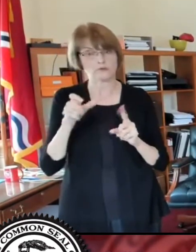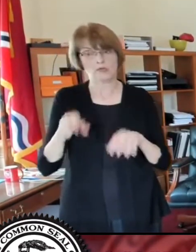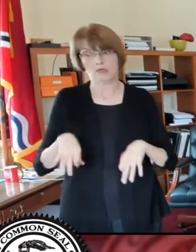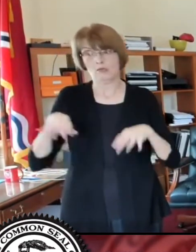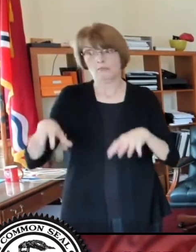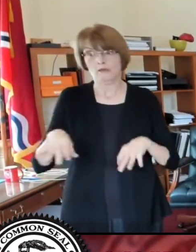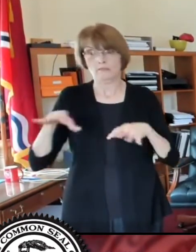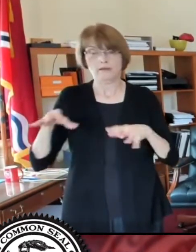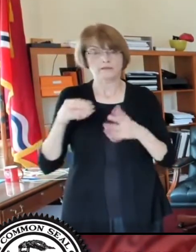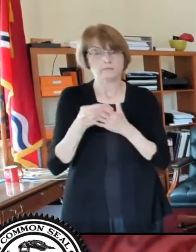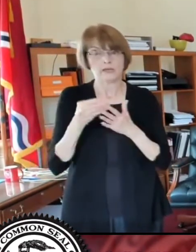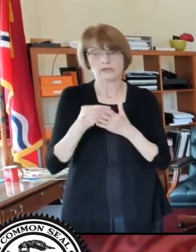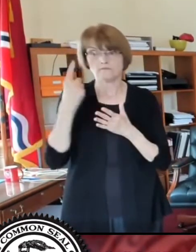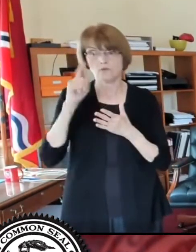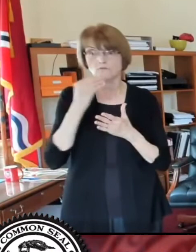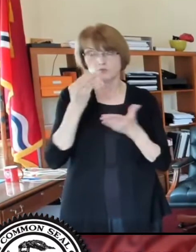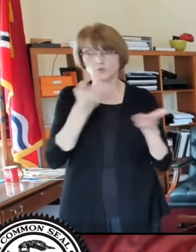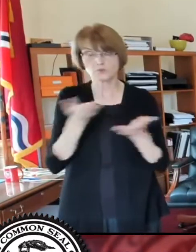so much.